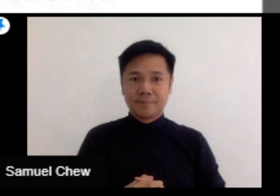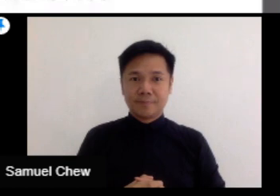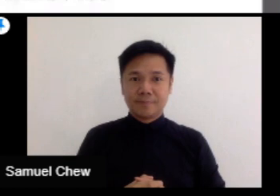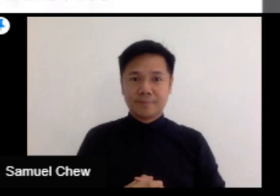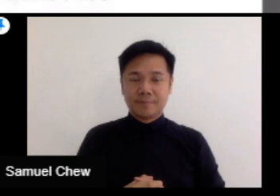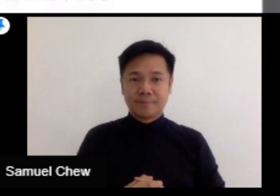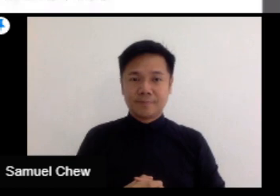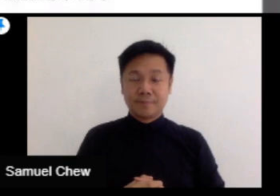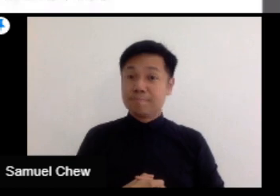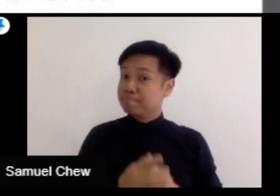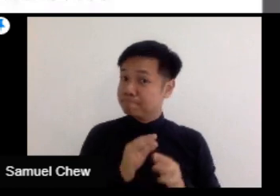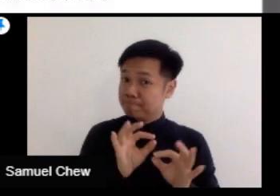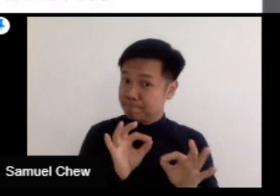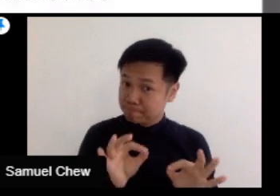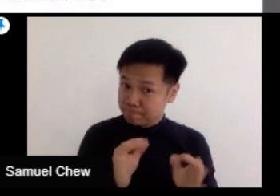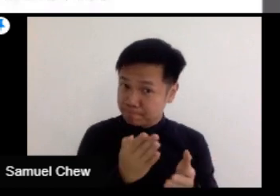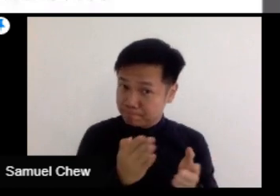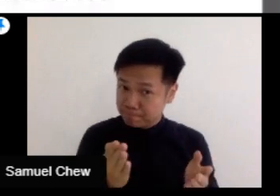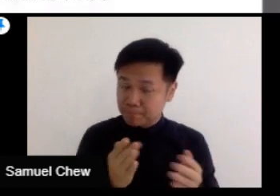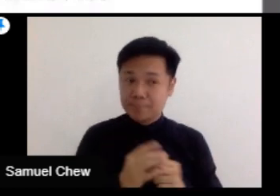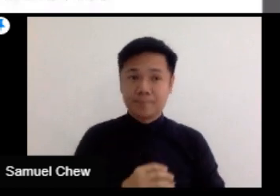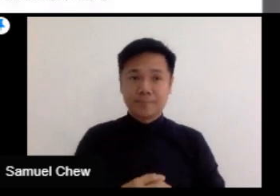I take that